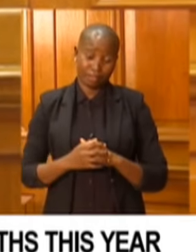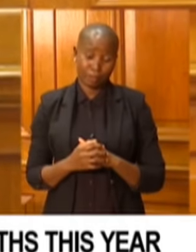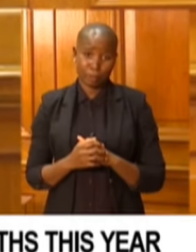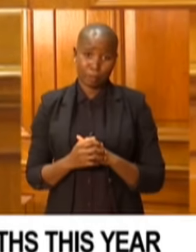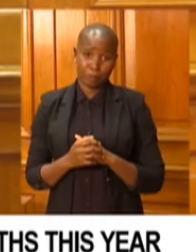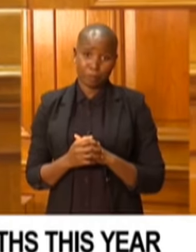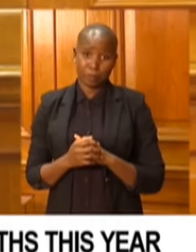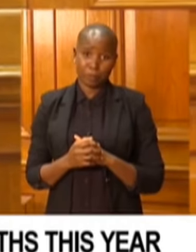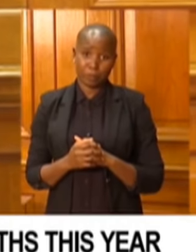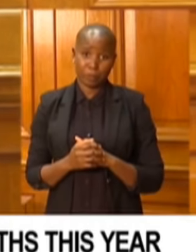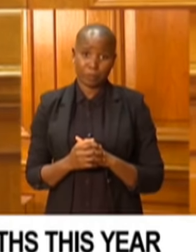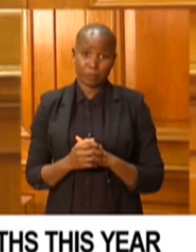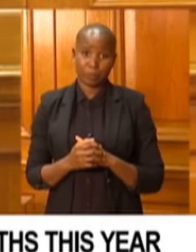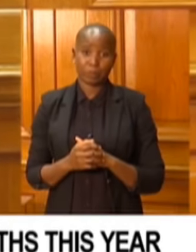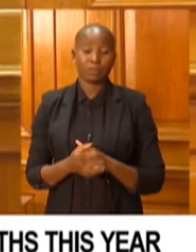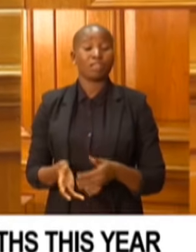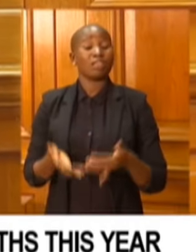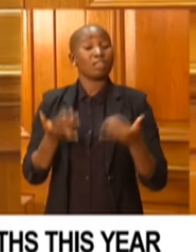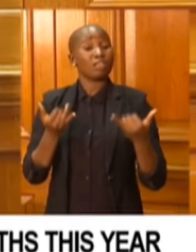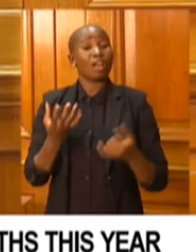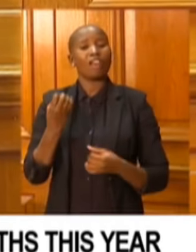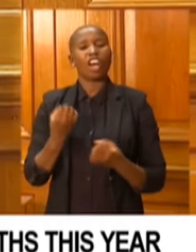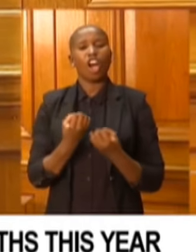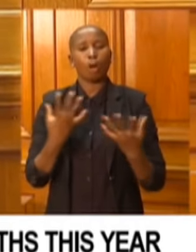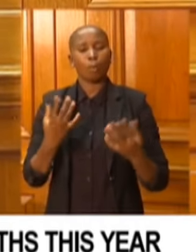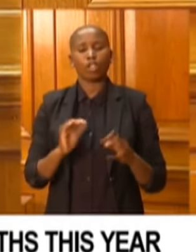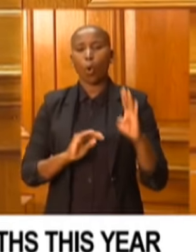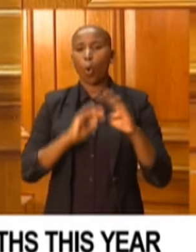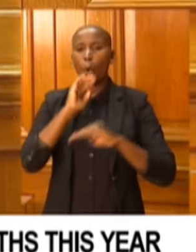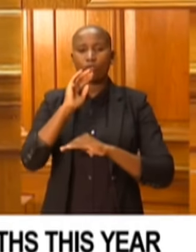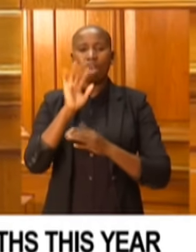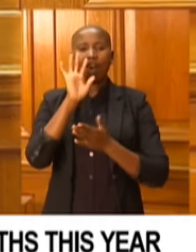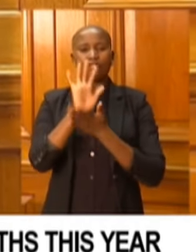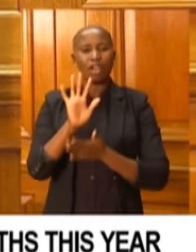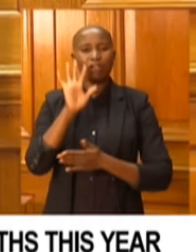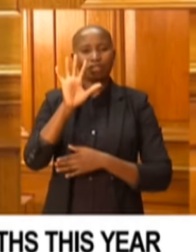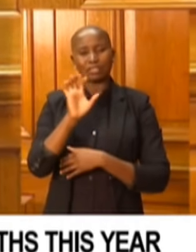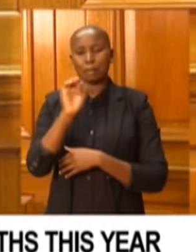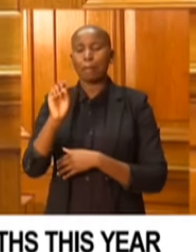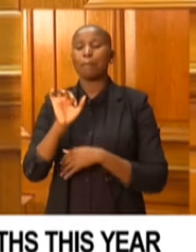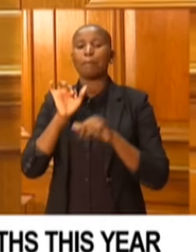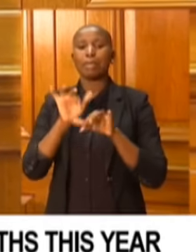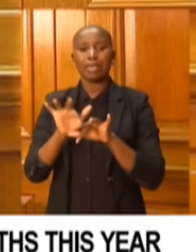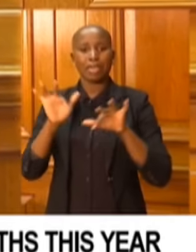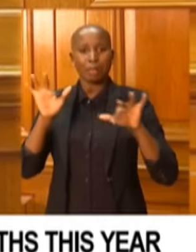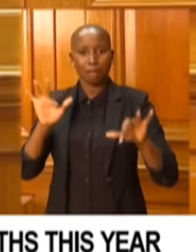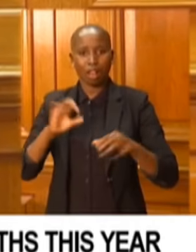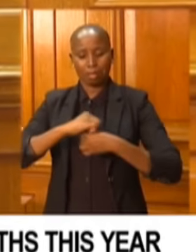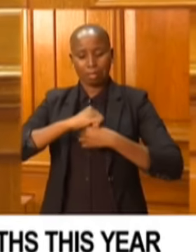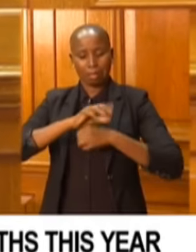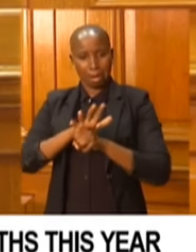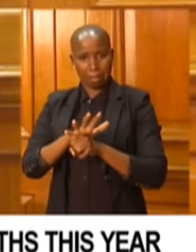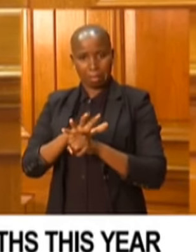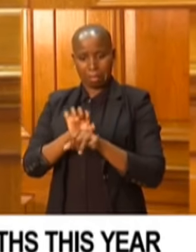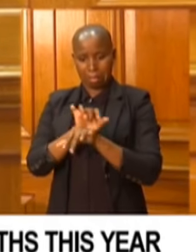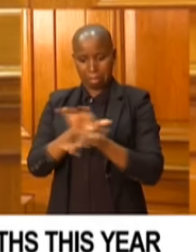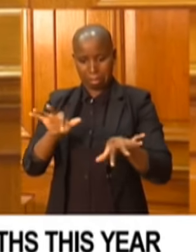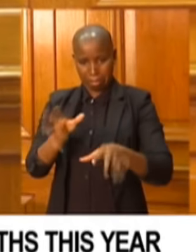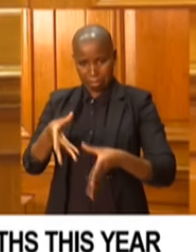There are currently over 15,000 people with COVID-19 in hospitals